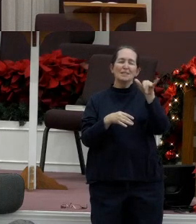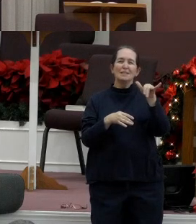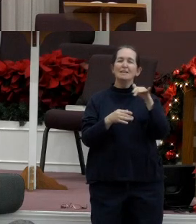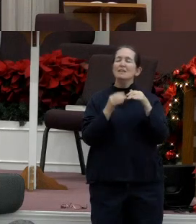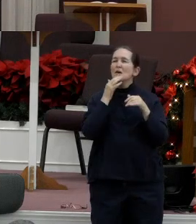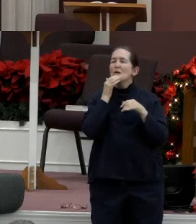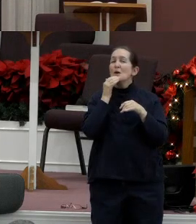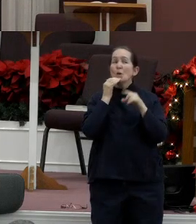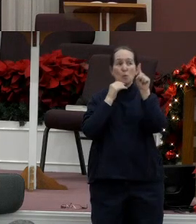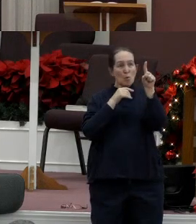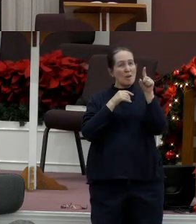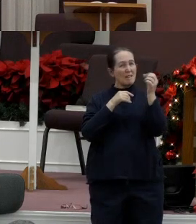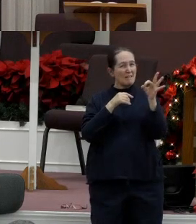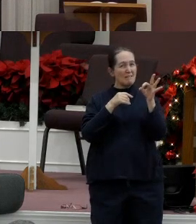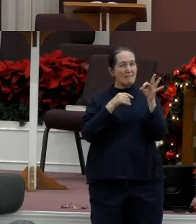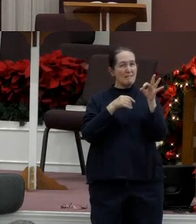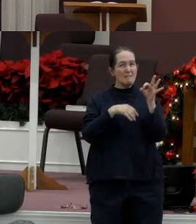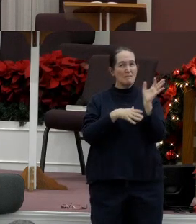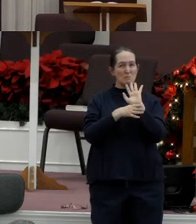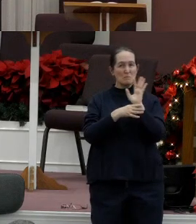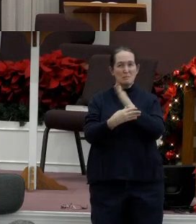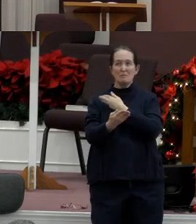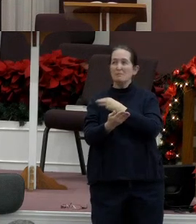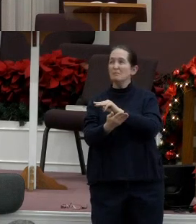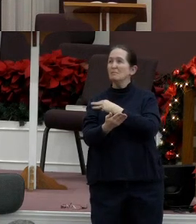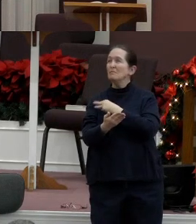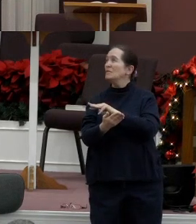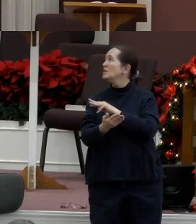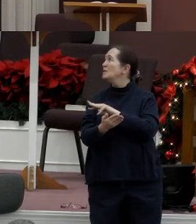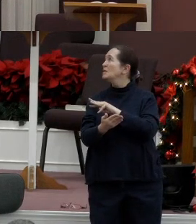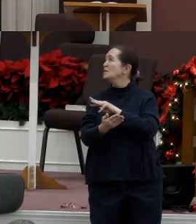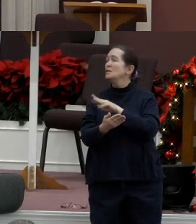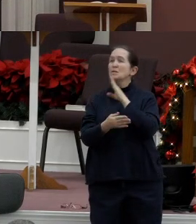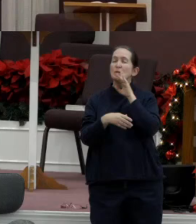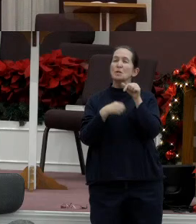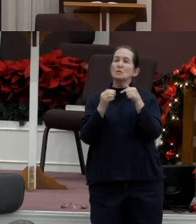in one of them, talks about singing out,